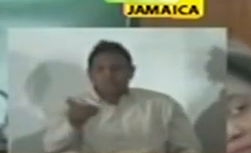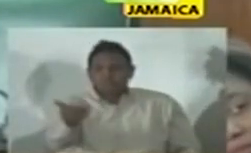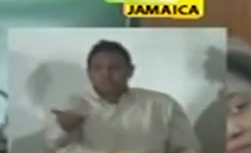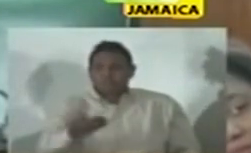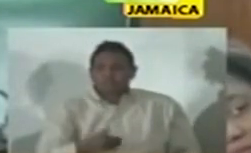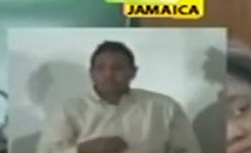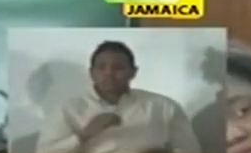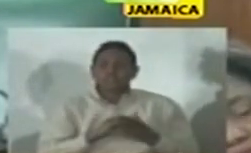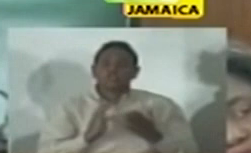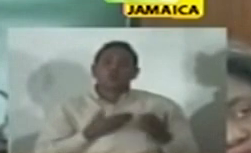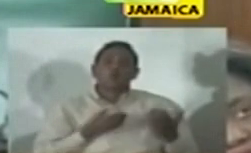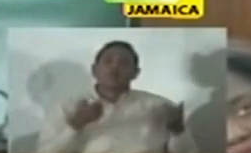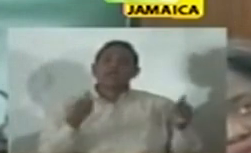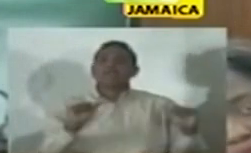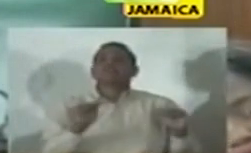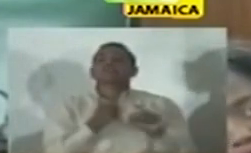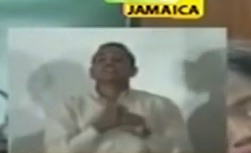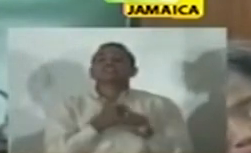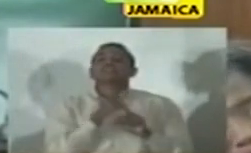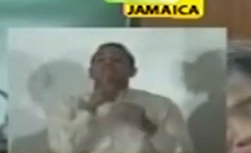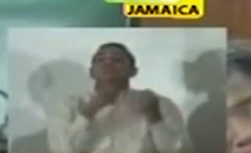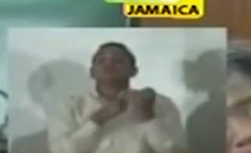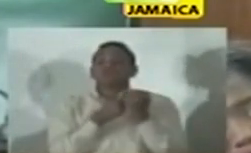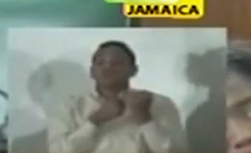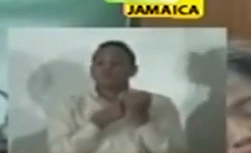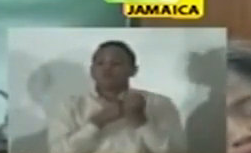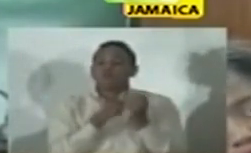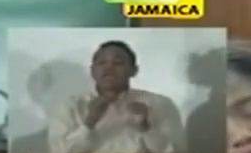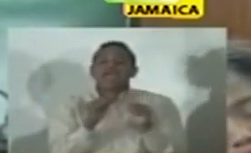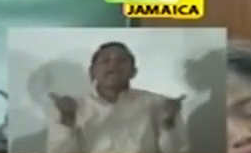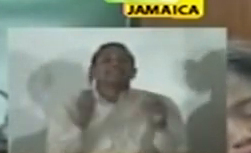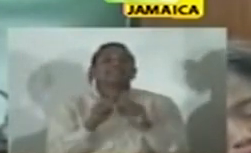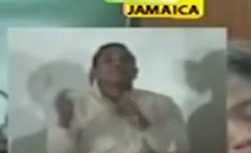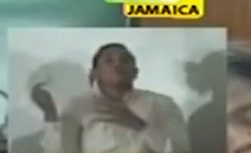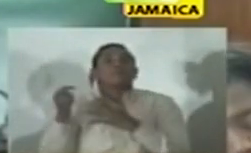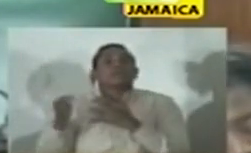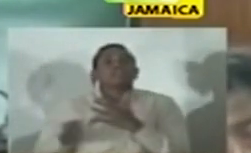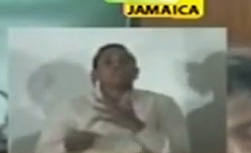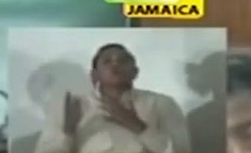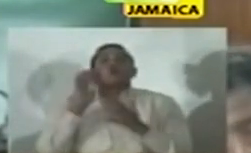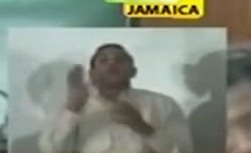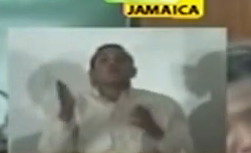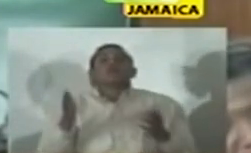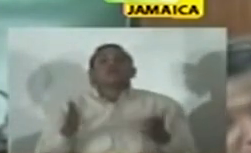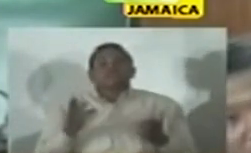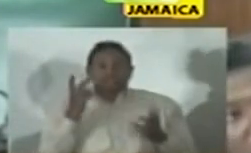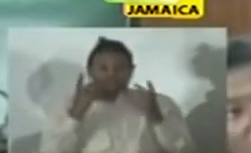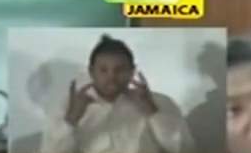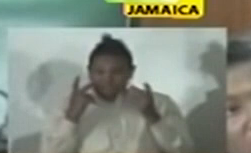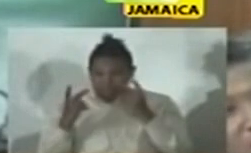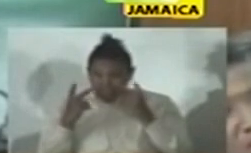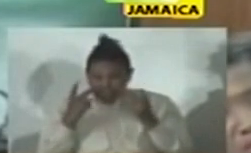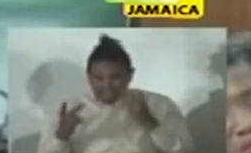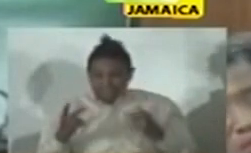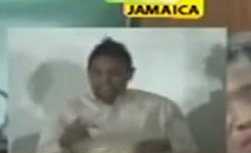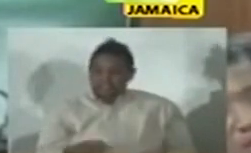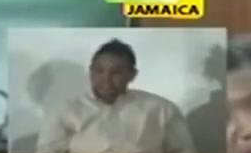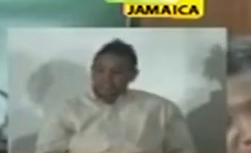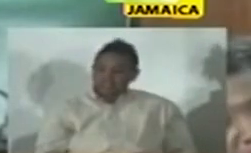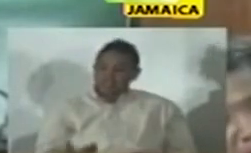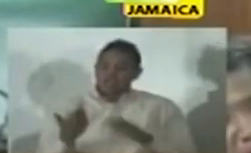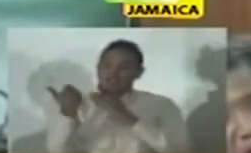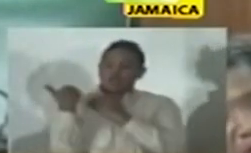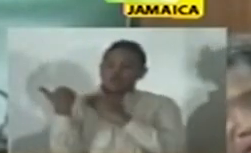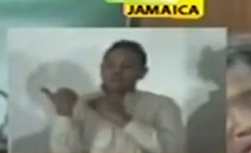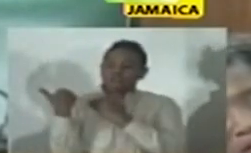in our efforts to support any measure that will lift up transparency,